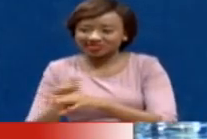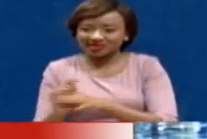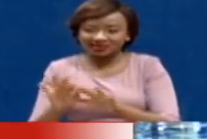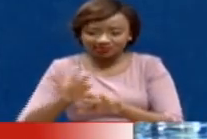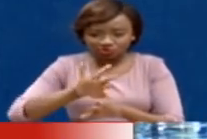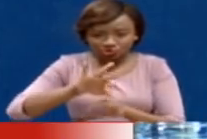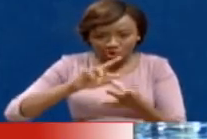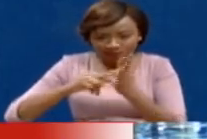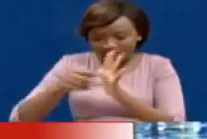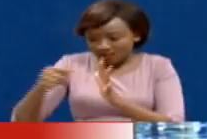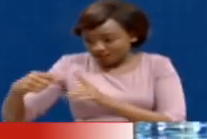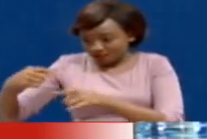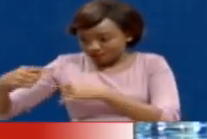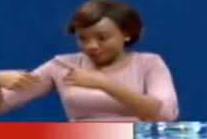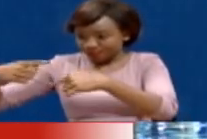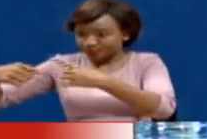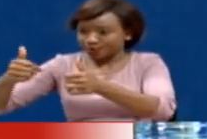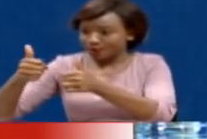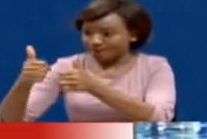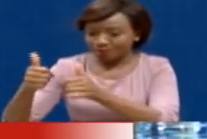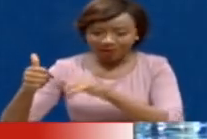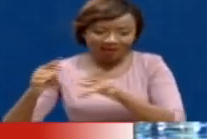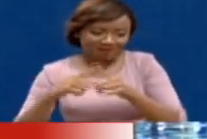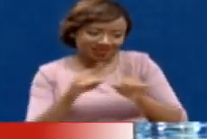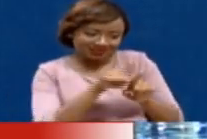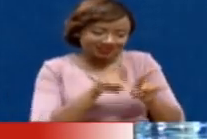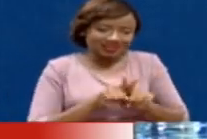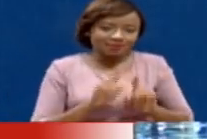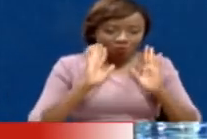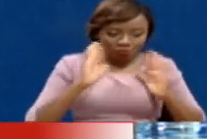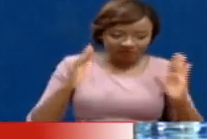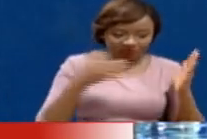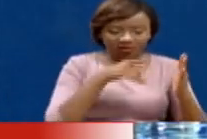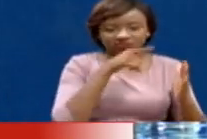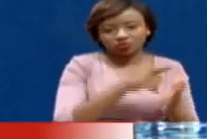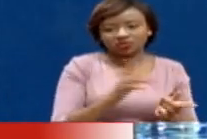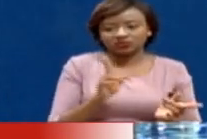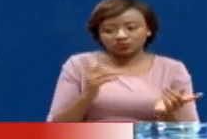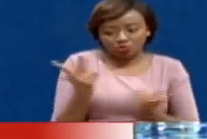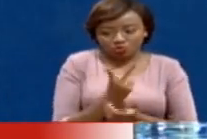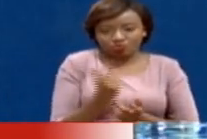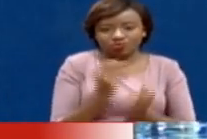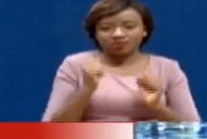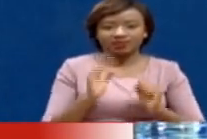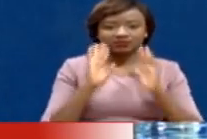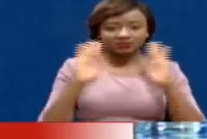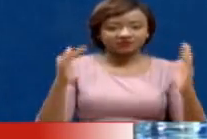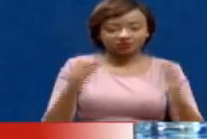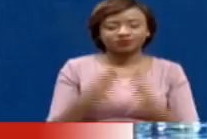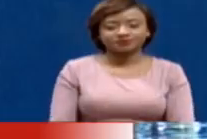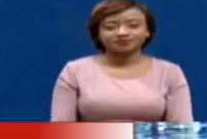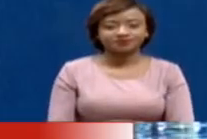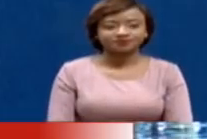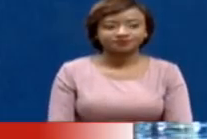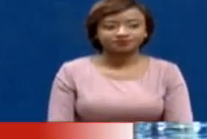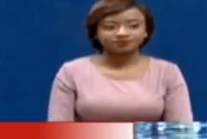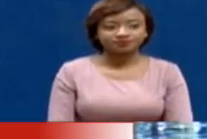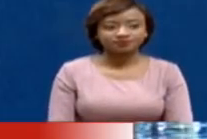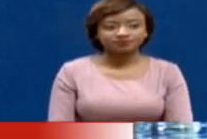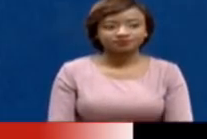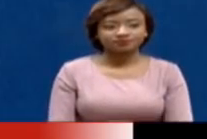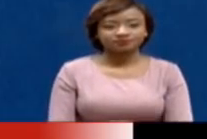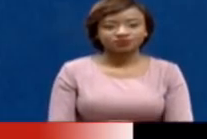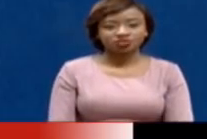the progress that we have made in the other sectors of the healthcare service provision. And that is the